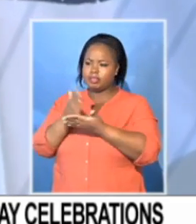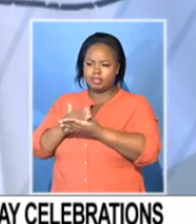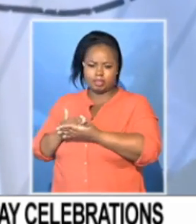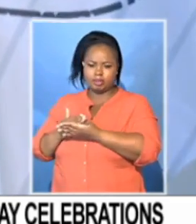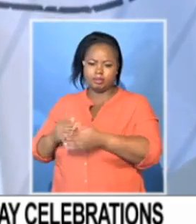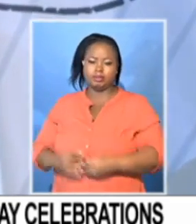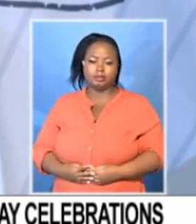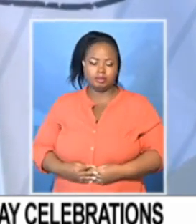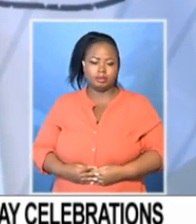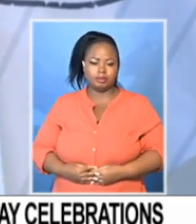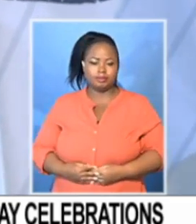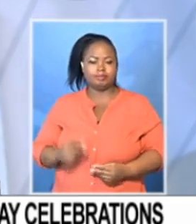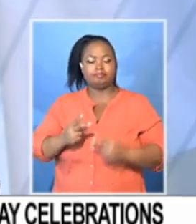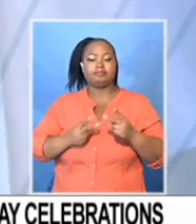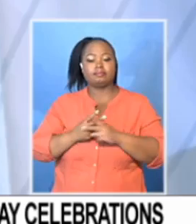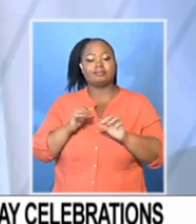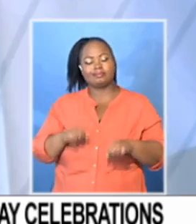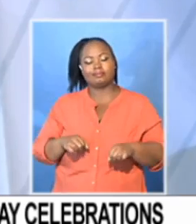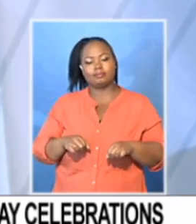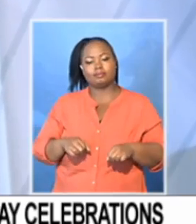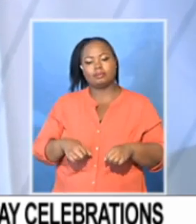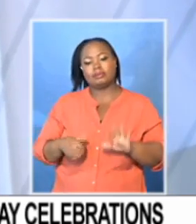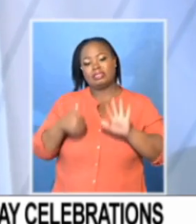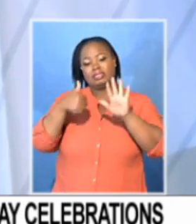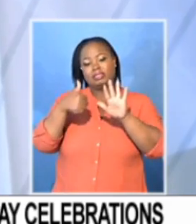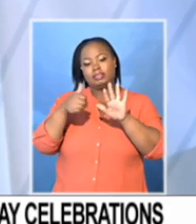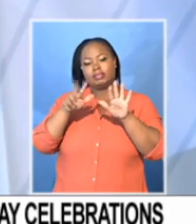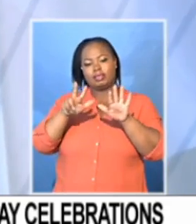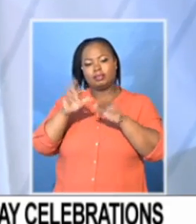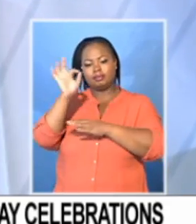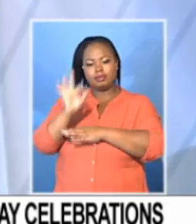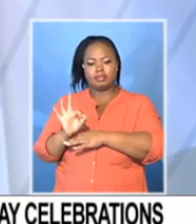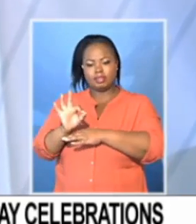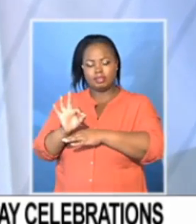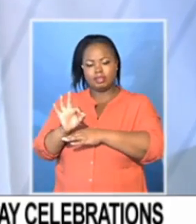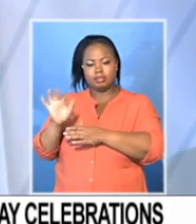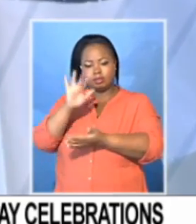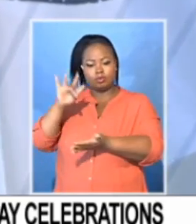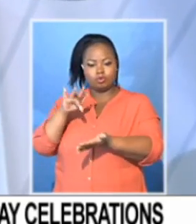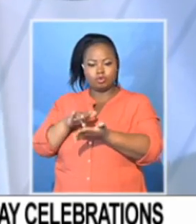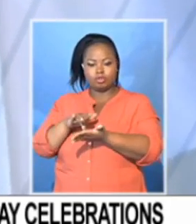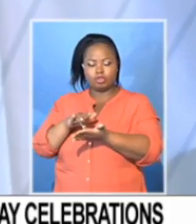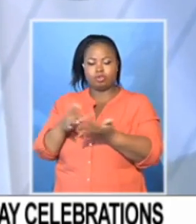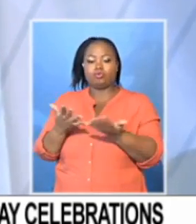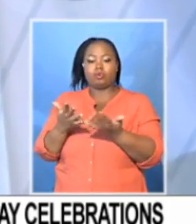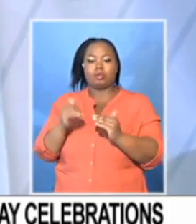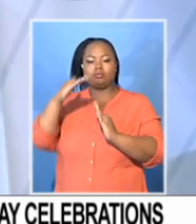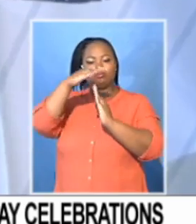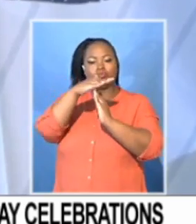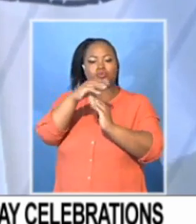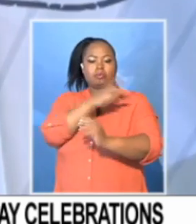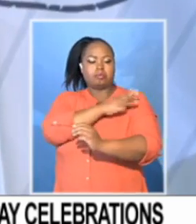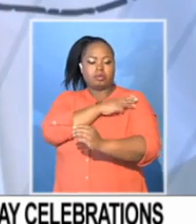While people occupy 68% of the positions at top management